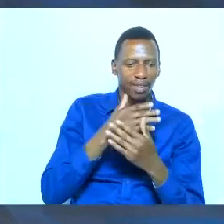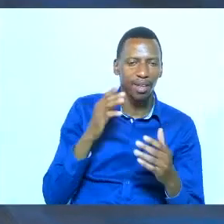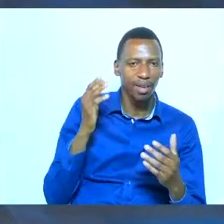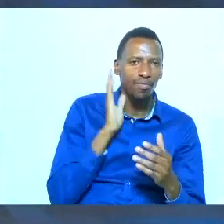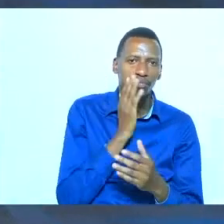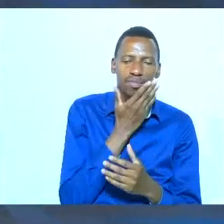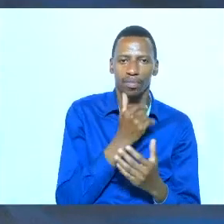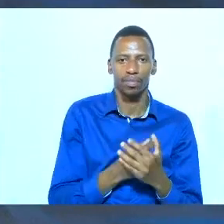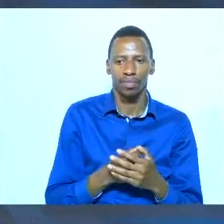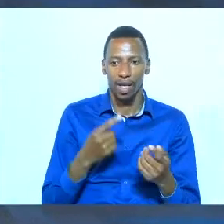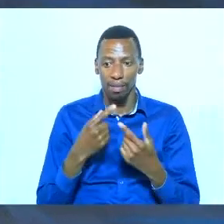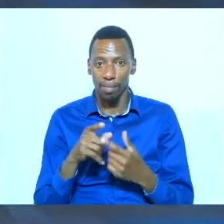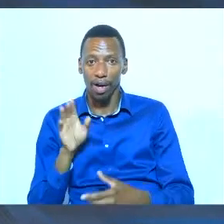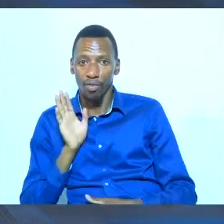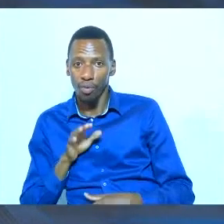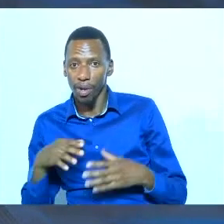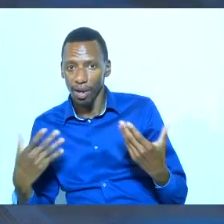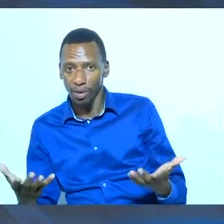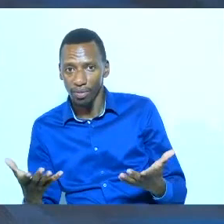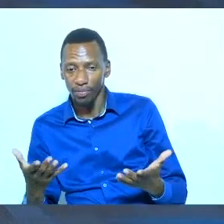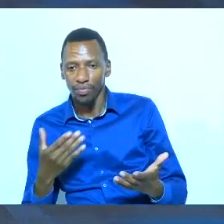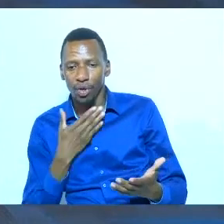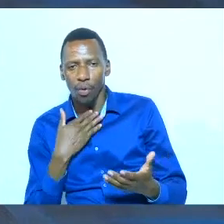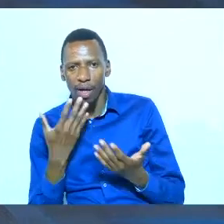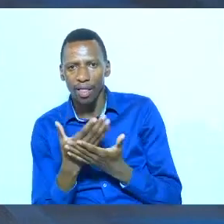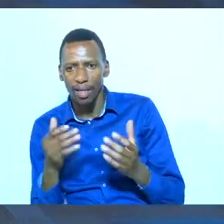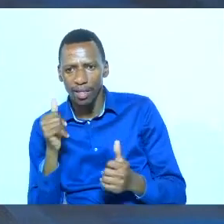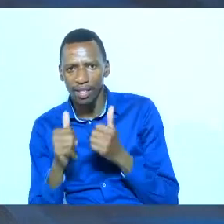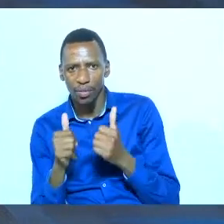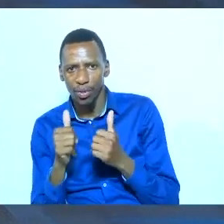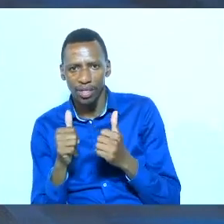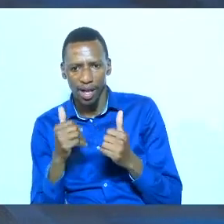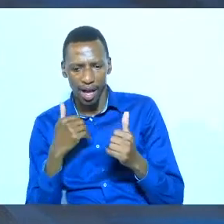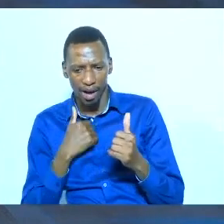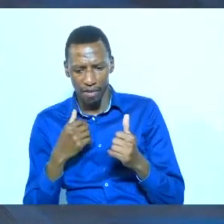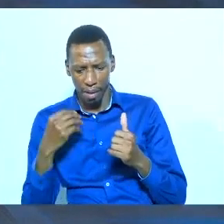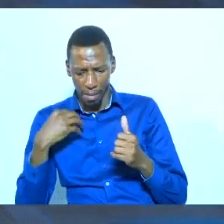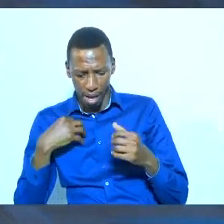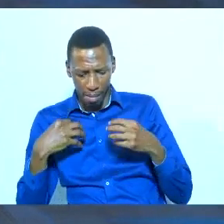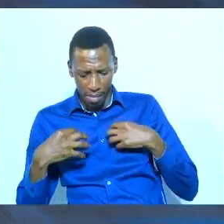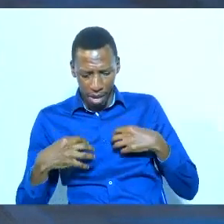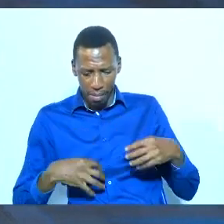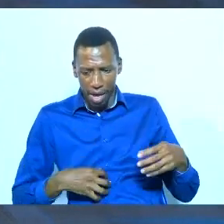But when it comes to women, they want things which are decorated already.